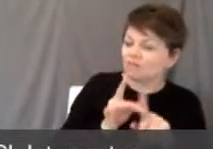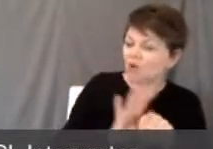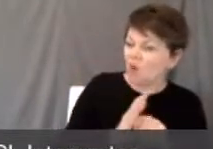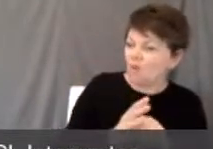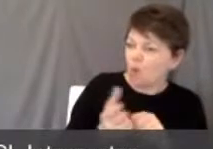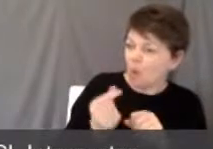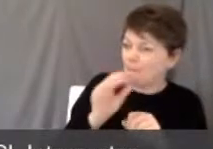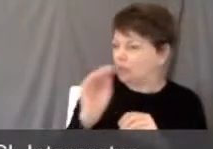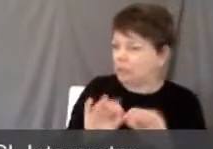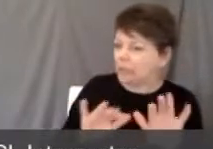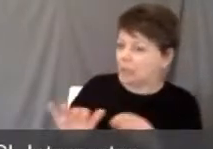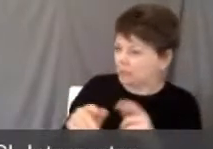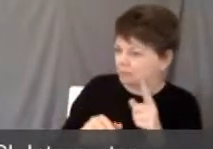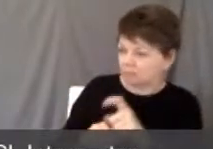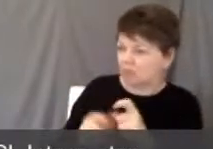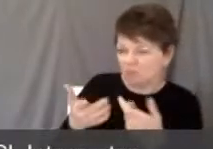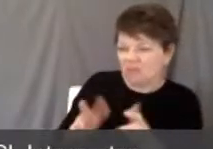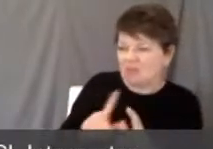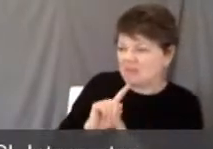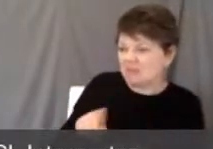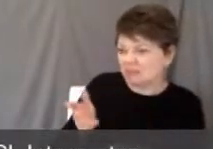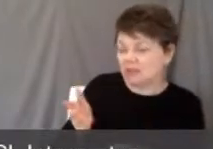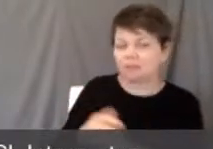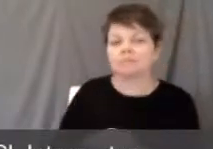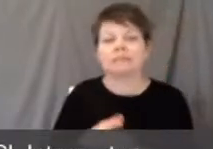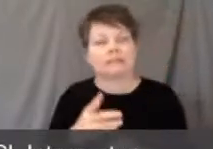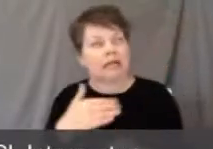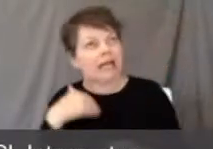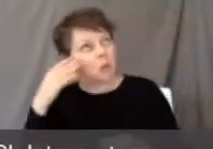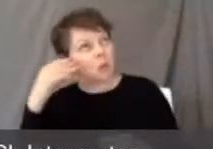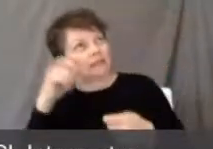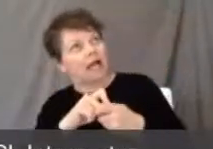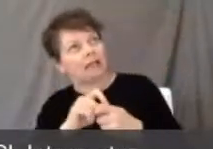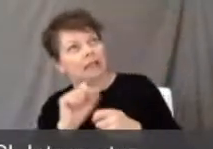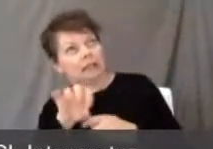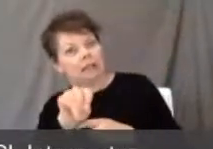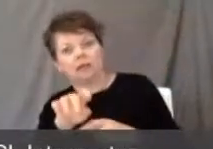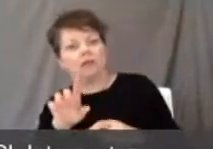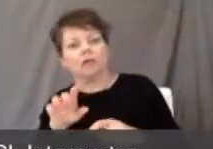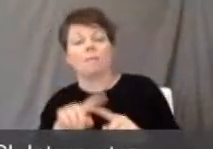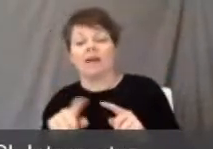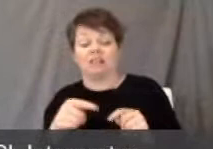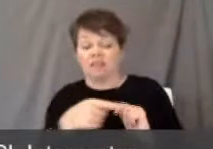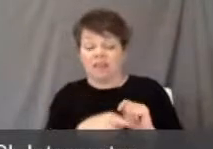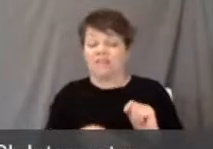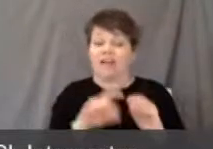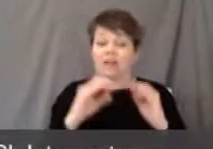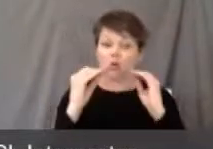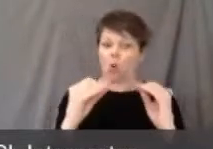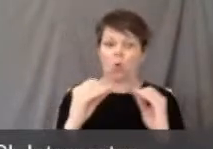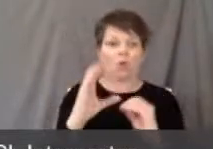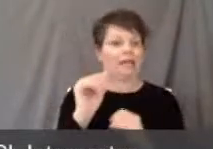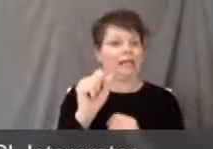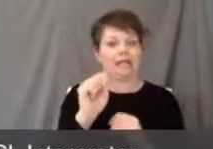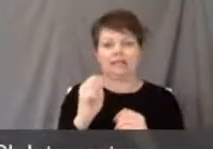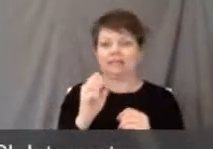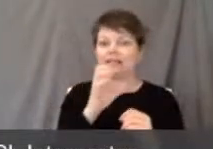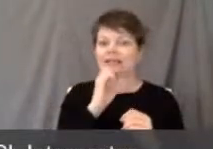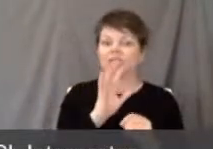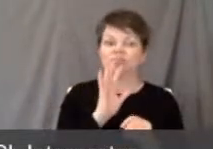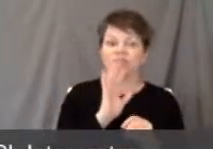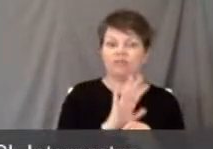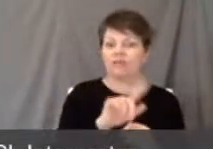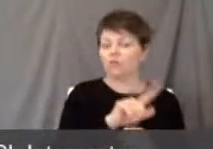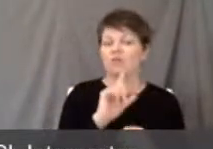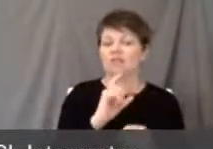rate off the top of my head, but there in this study, there were no cases, and it's expected to be quite minimal, if none.